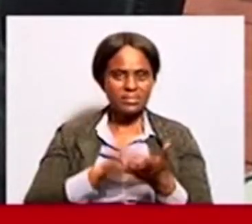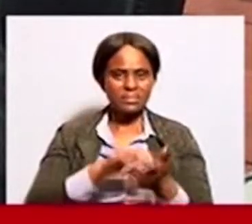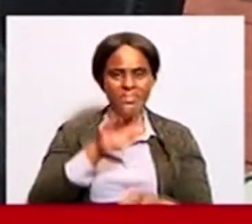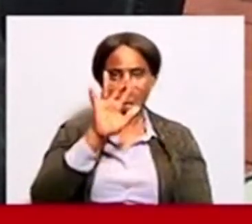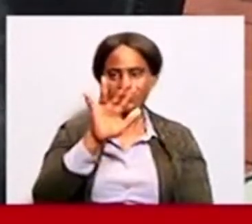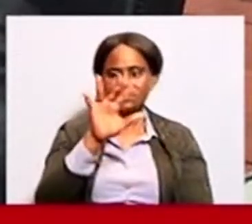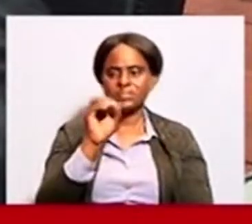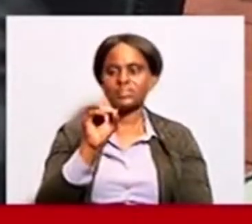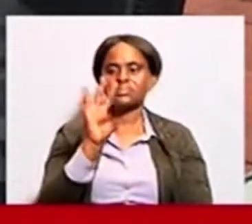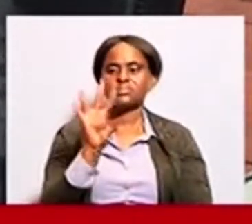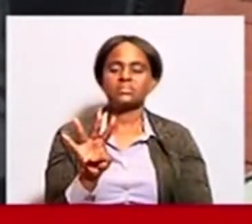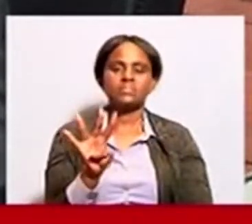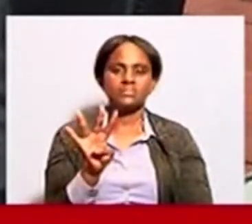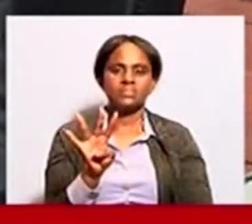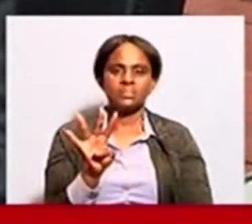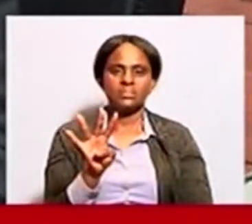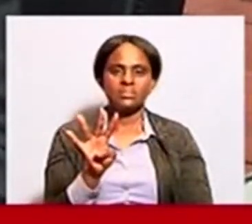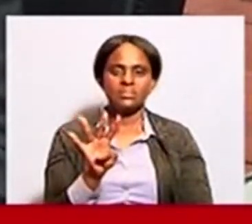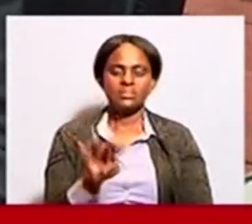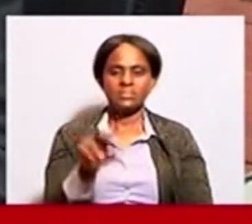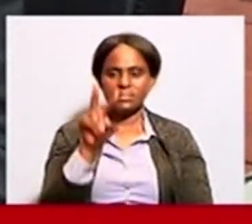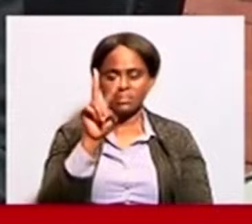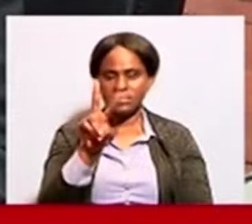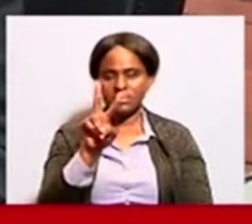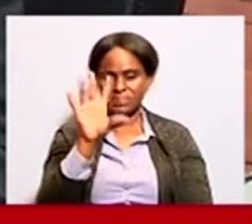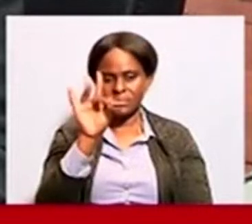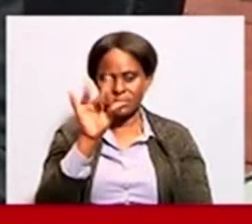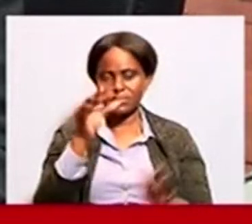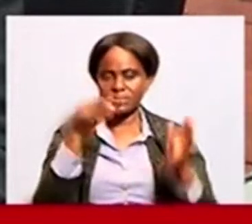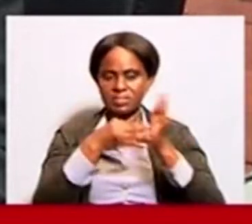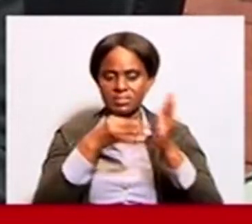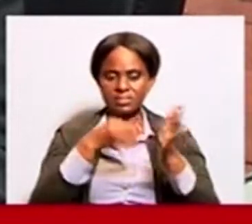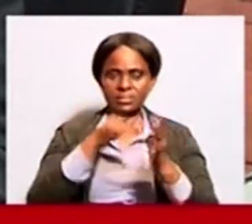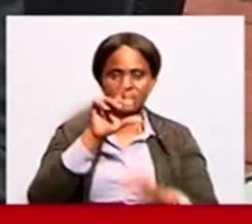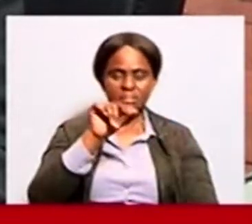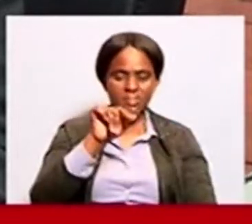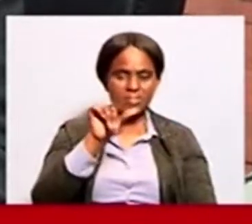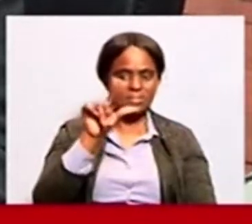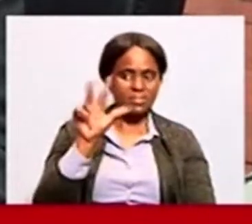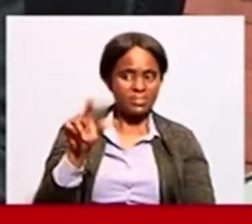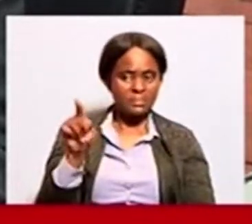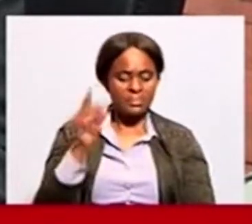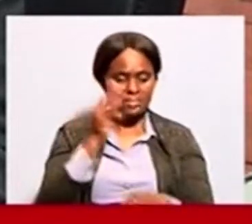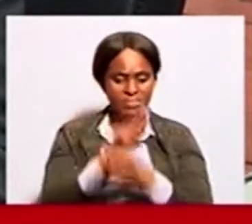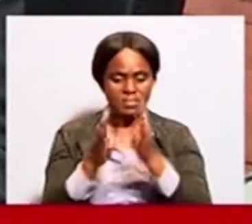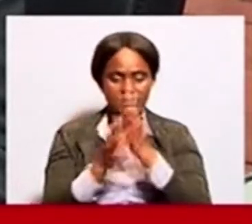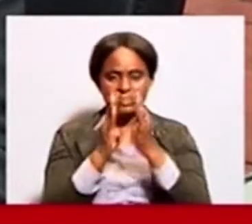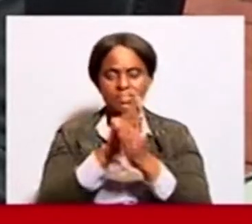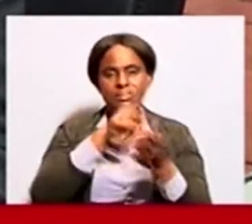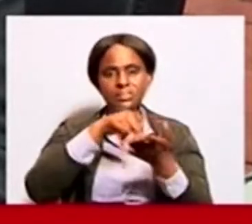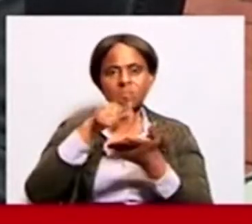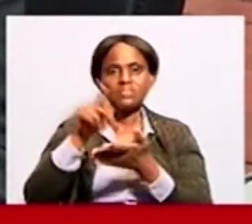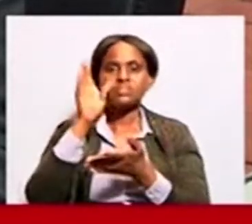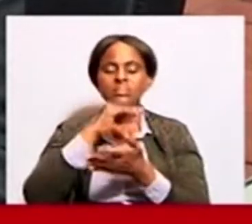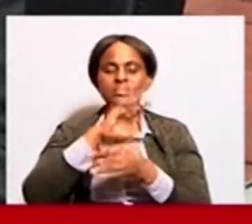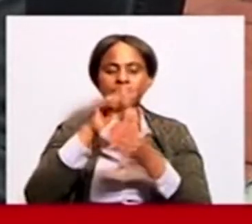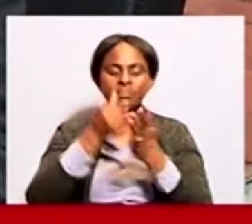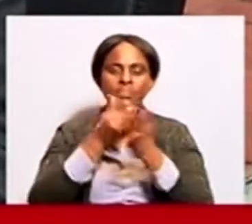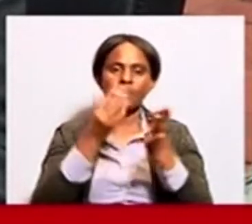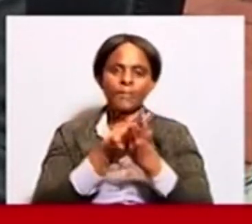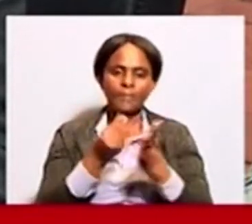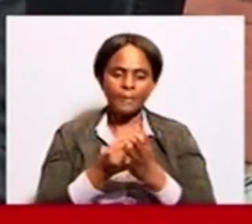174,504. As at 28th February 2023, the contractor had been paid amounts totaling